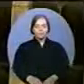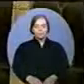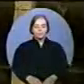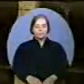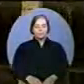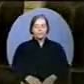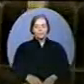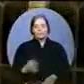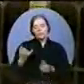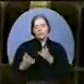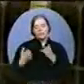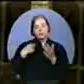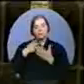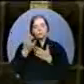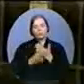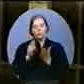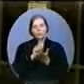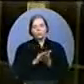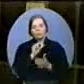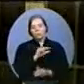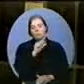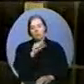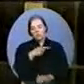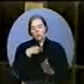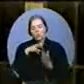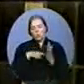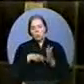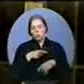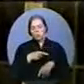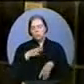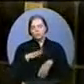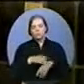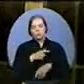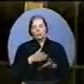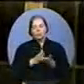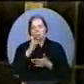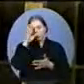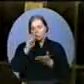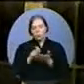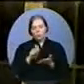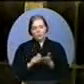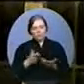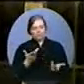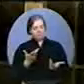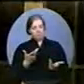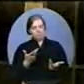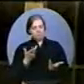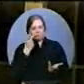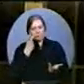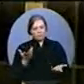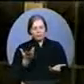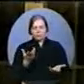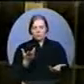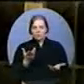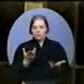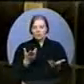anywhere in the legislation where it's okay to rip off songs for rights holders to use in commercials. Now, the industry minister starred in a commercial for Lords and